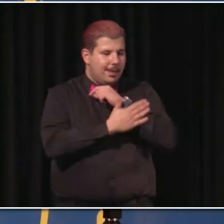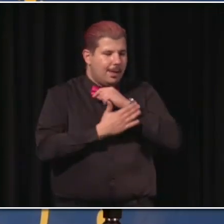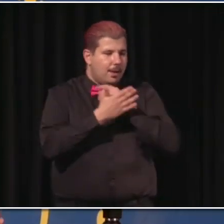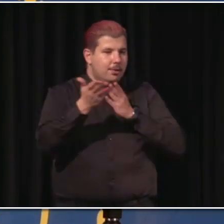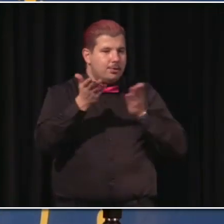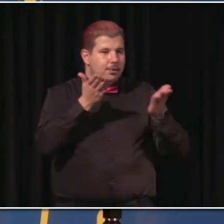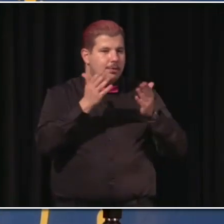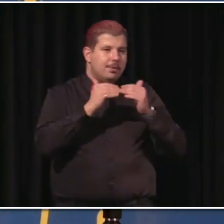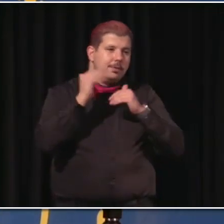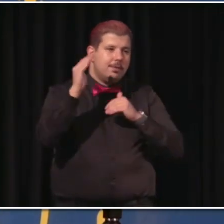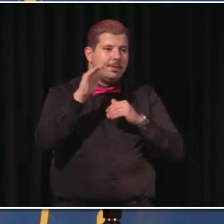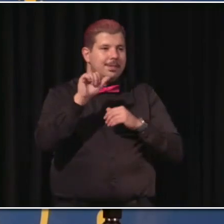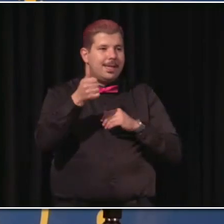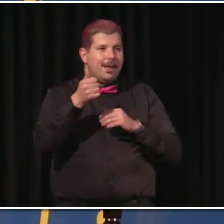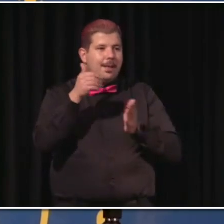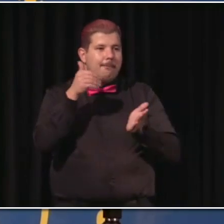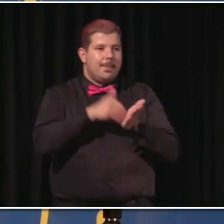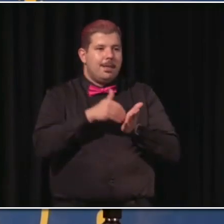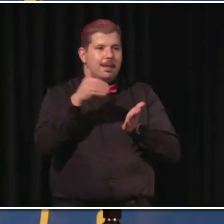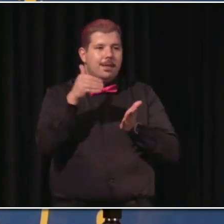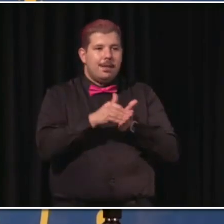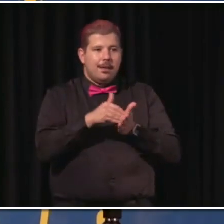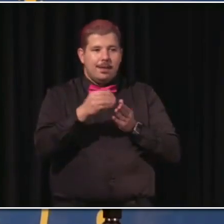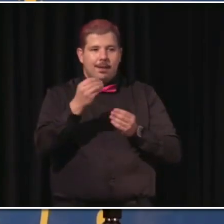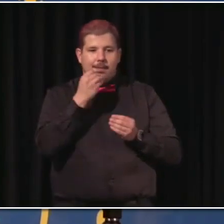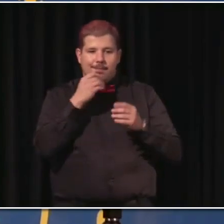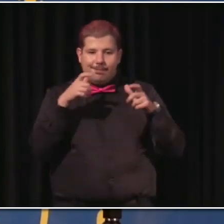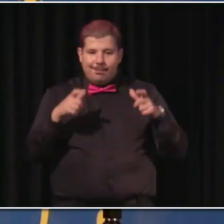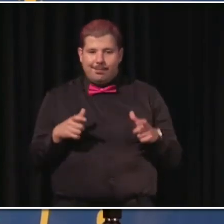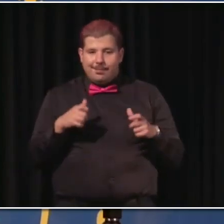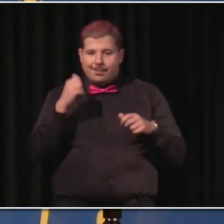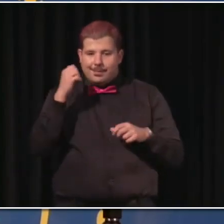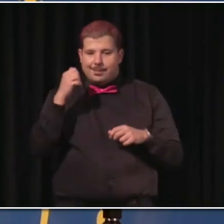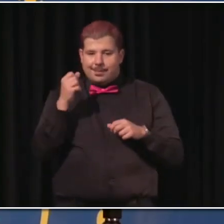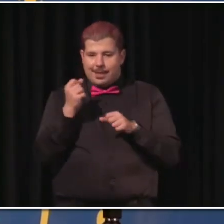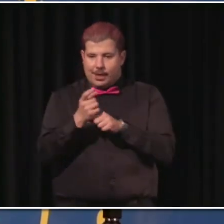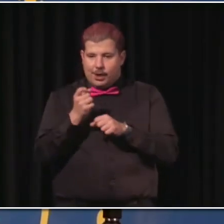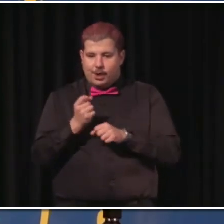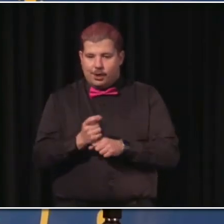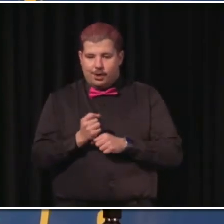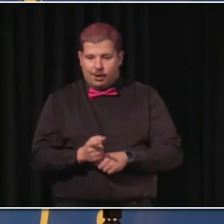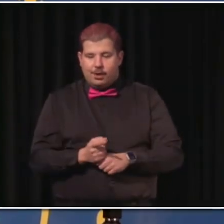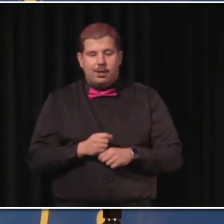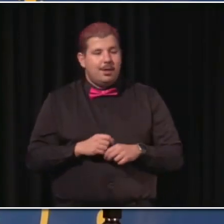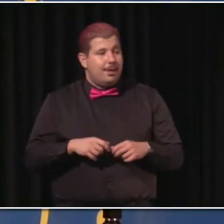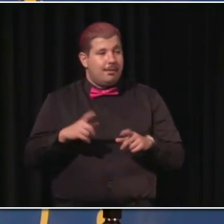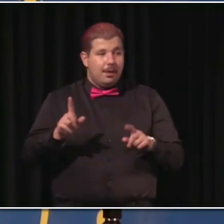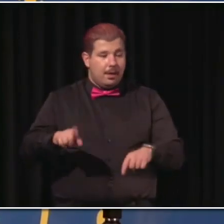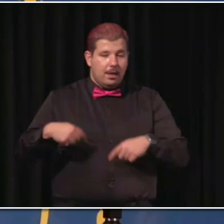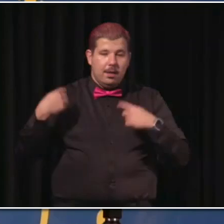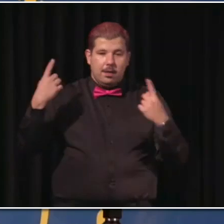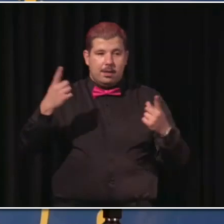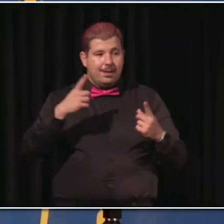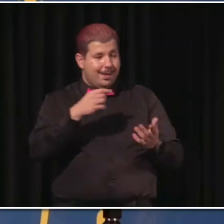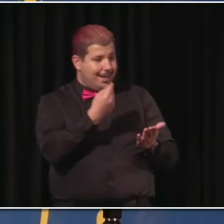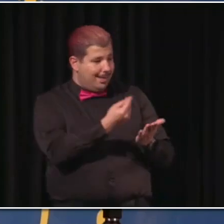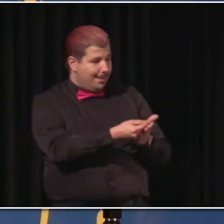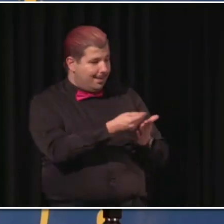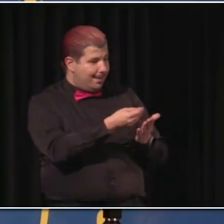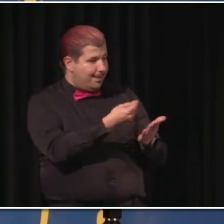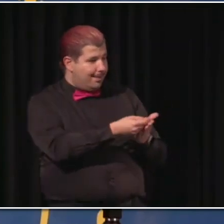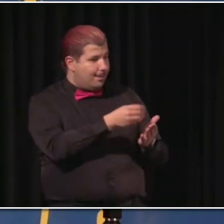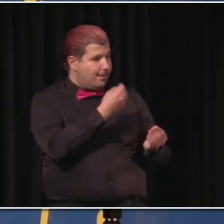than 10 million meals a year. And for too long, that food came from